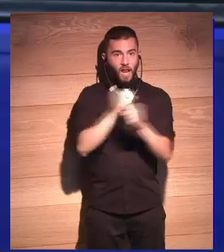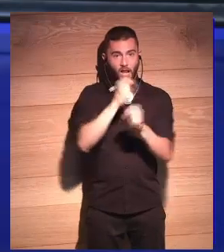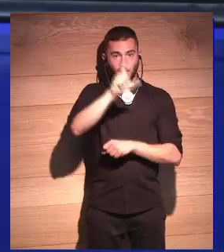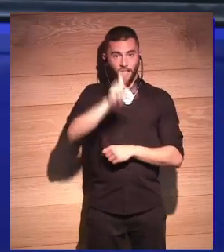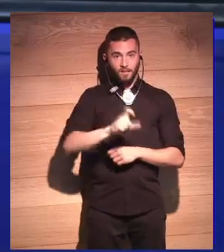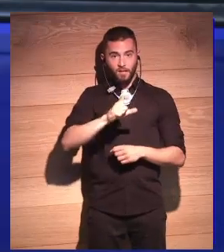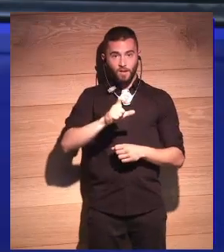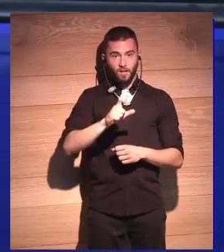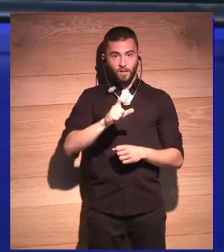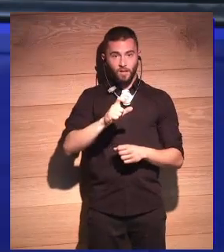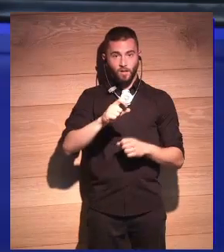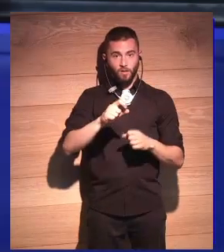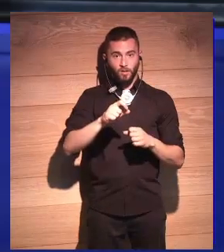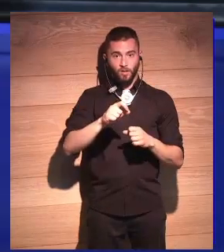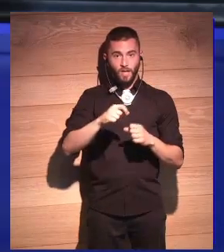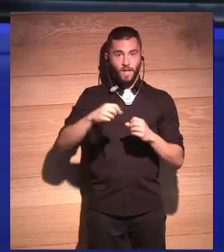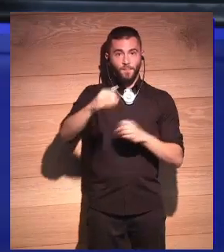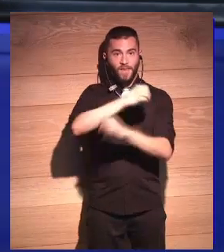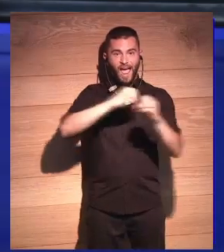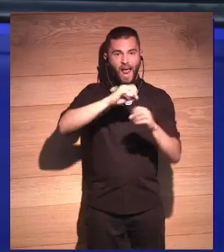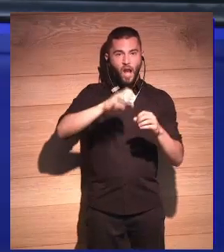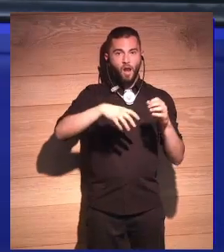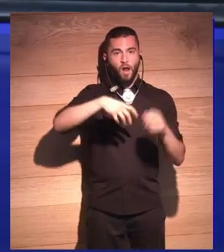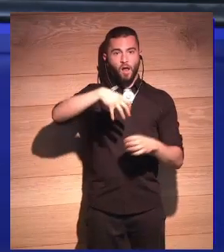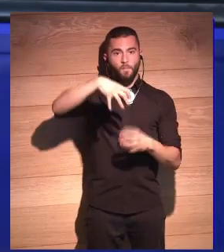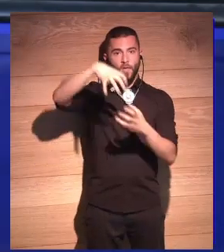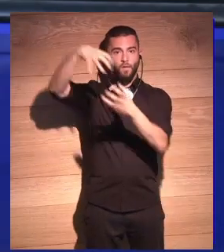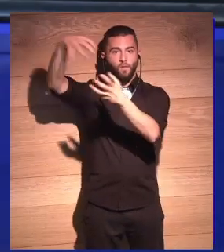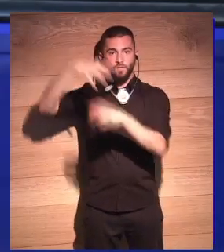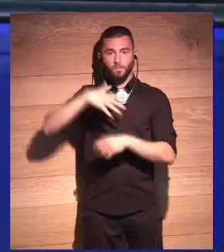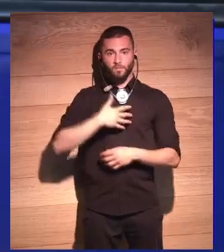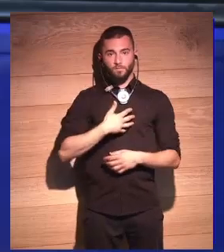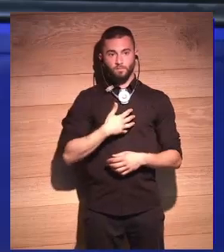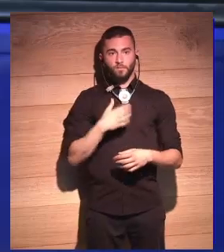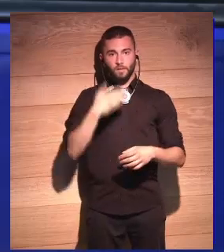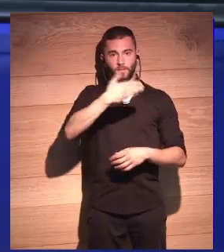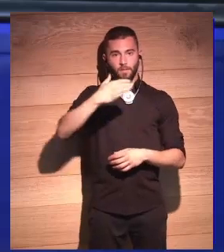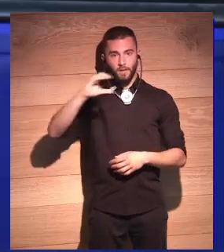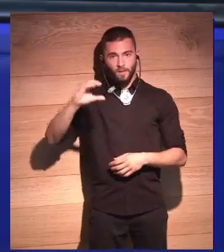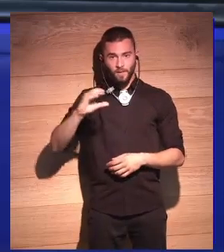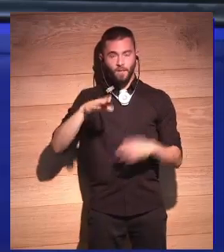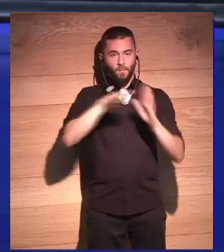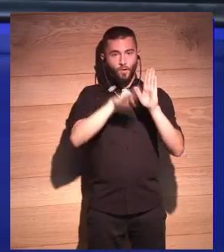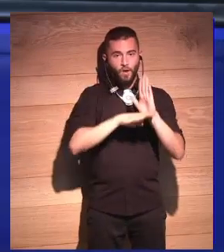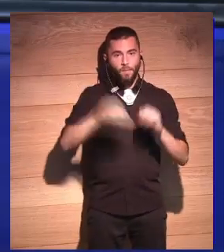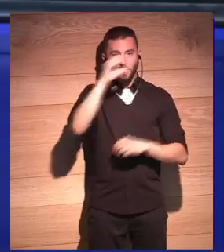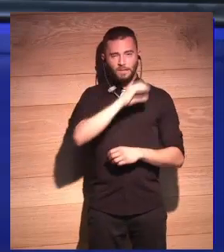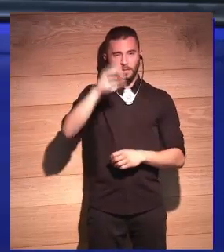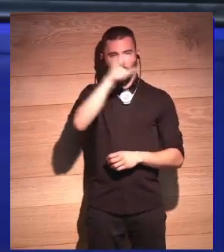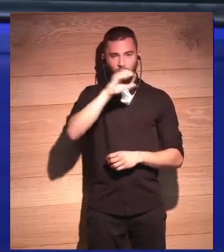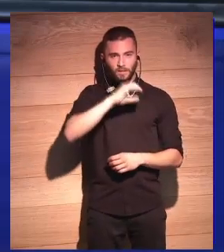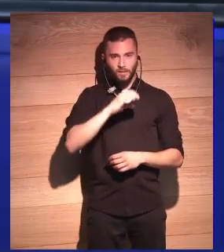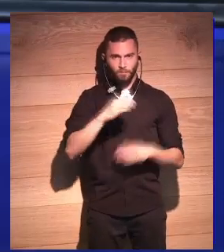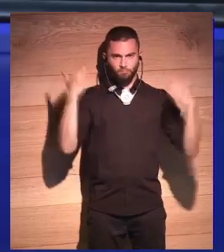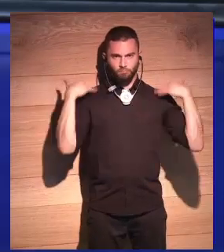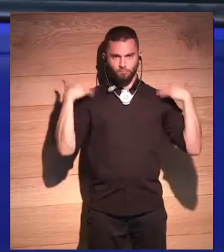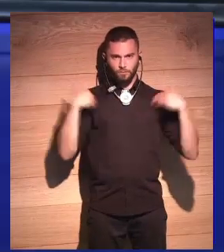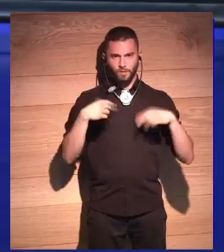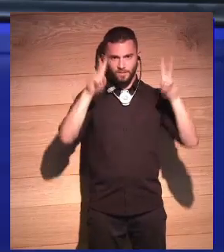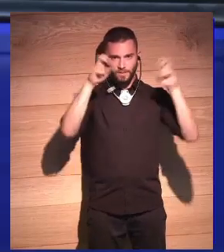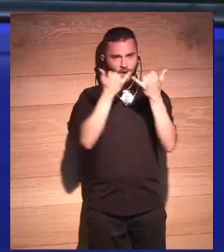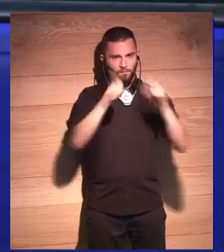The BBC obviously produced a lot of scientific programming around this big event. Lots of